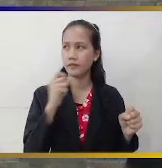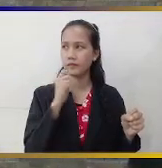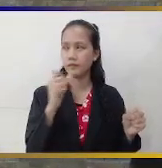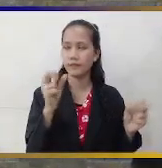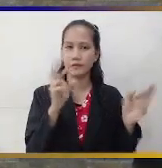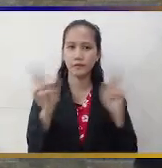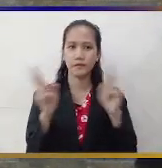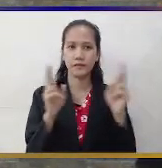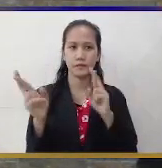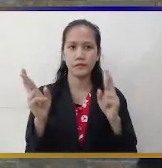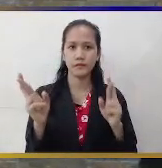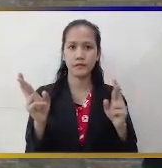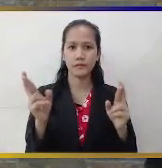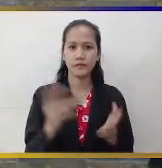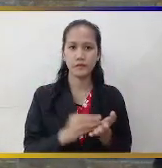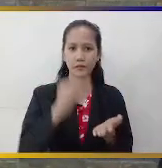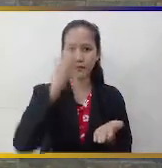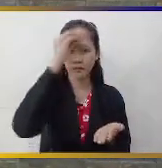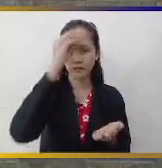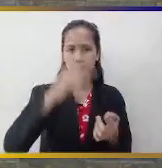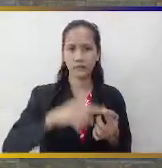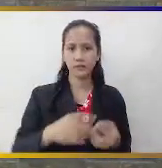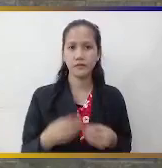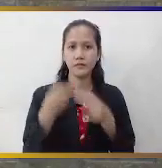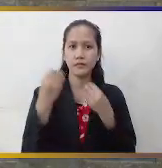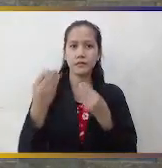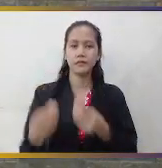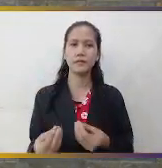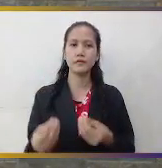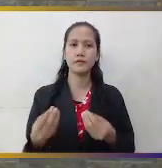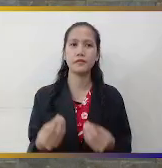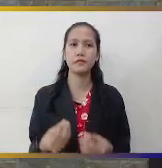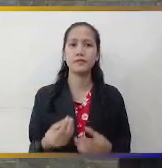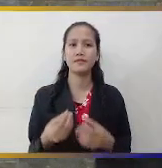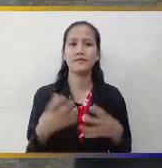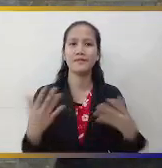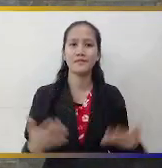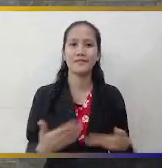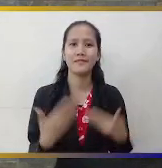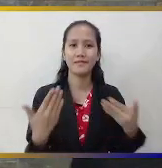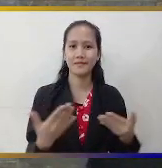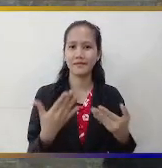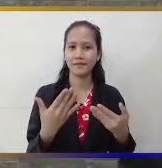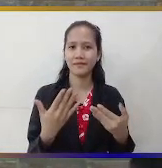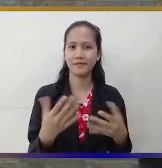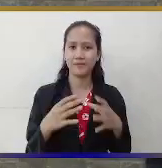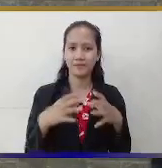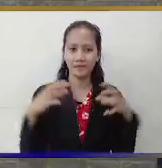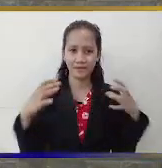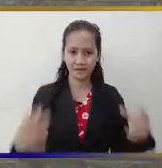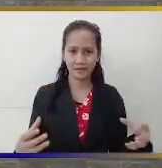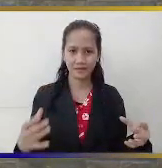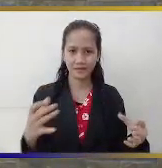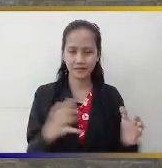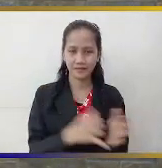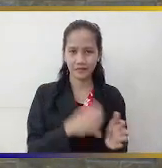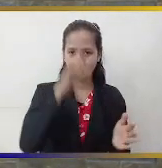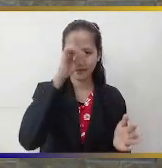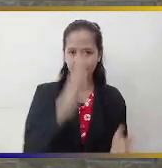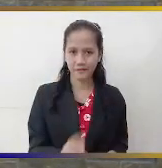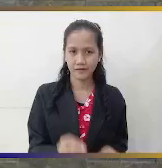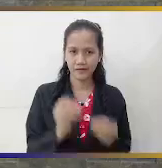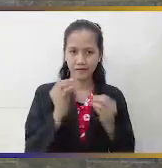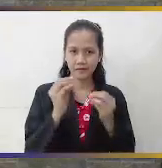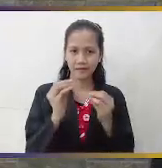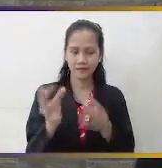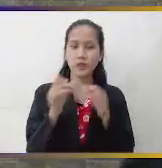learned to give bountifully. And God has blessed my life because of that. I promise you.